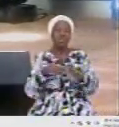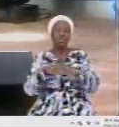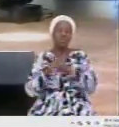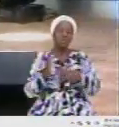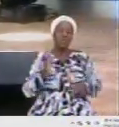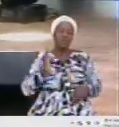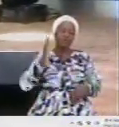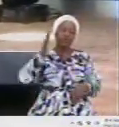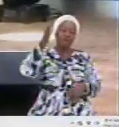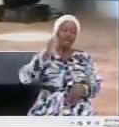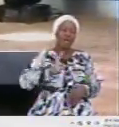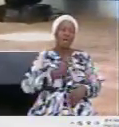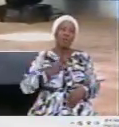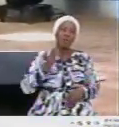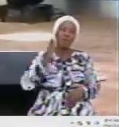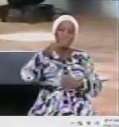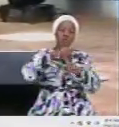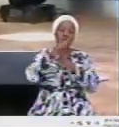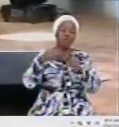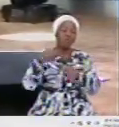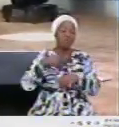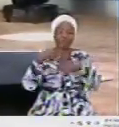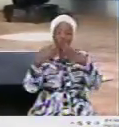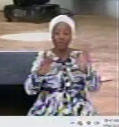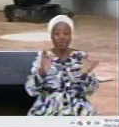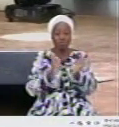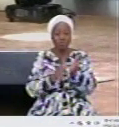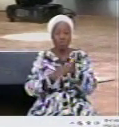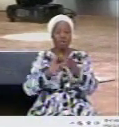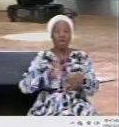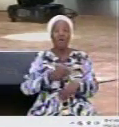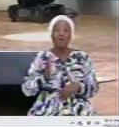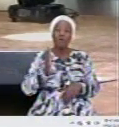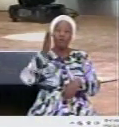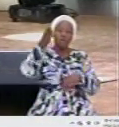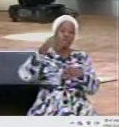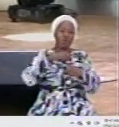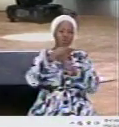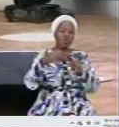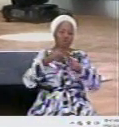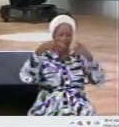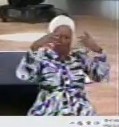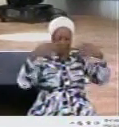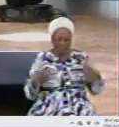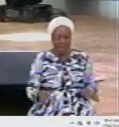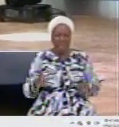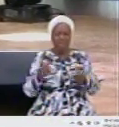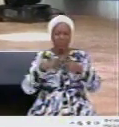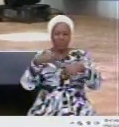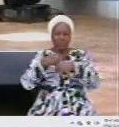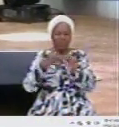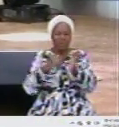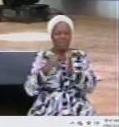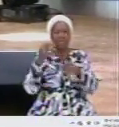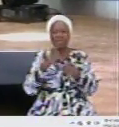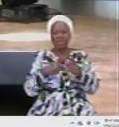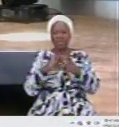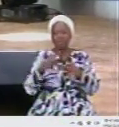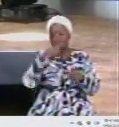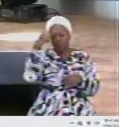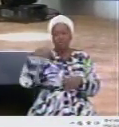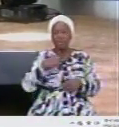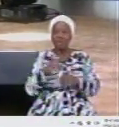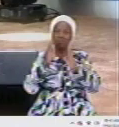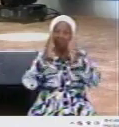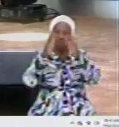Our future when we finish school, our future when we graduate. And because we're looking at the future, I